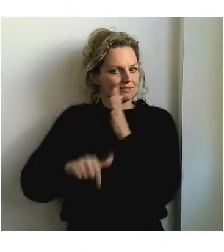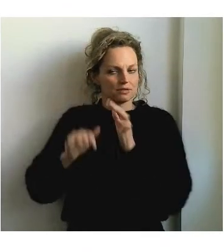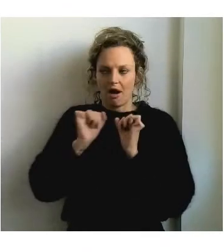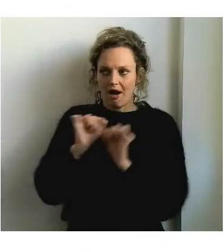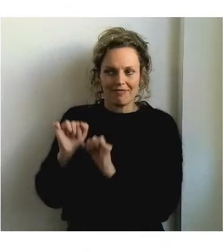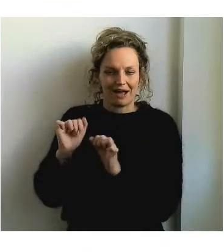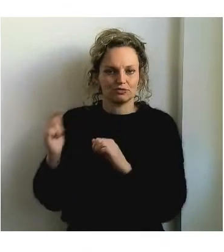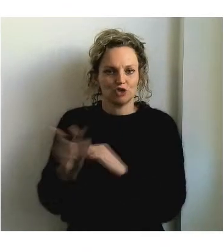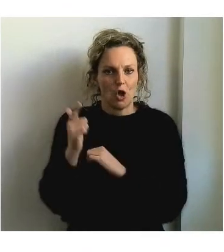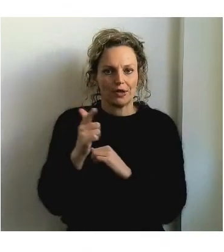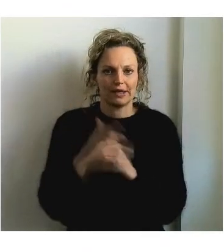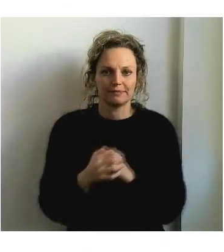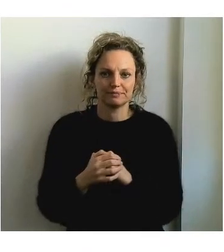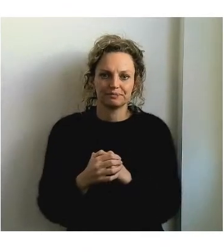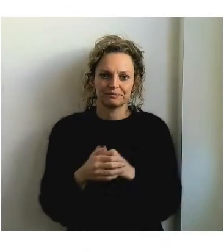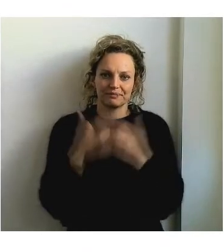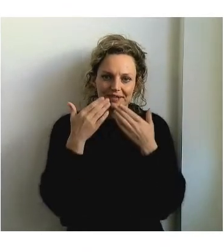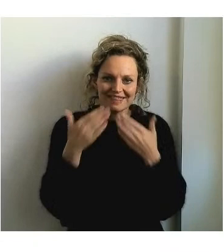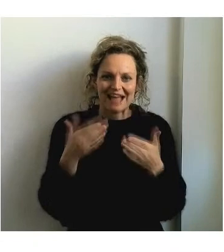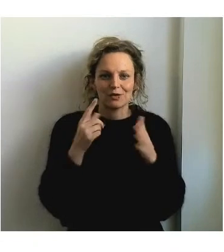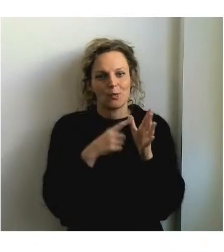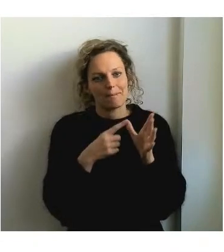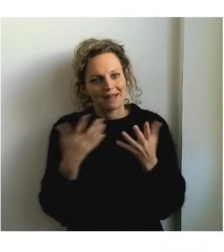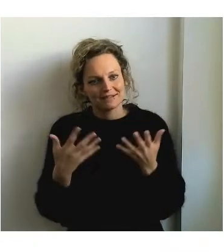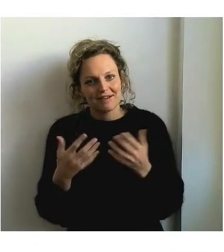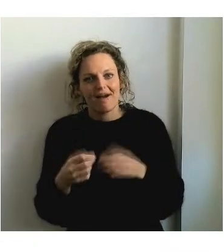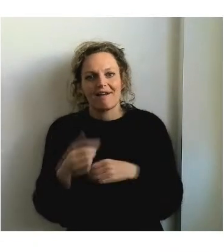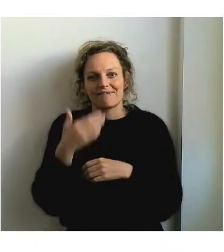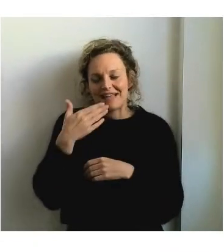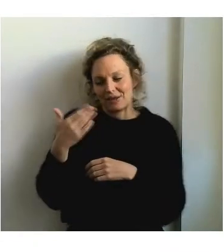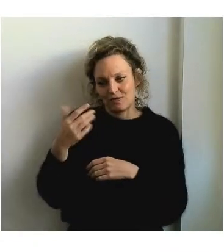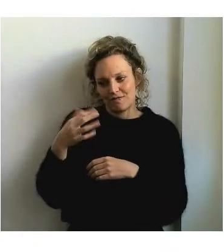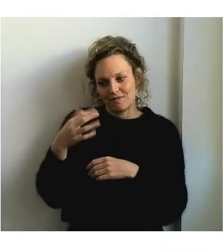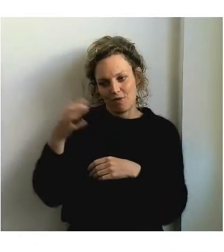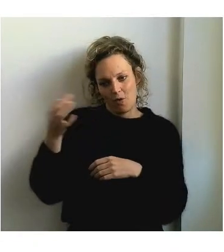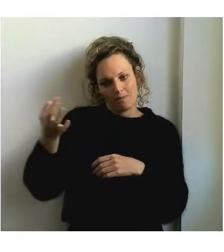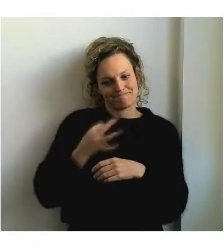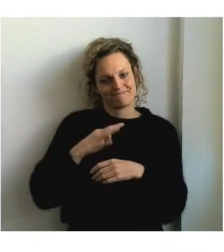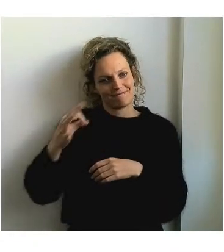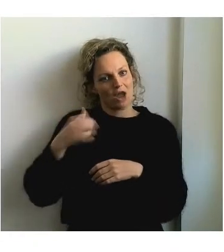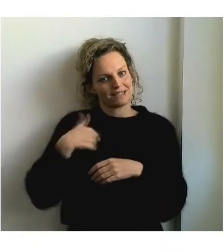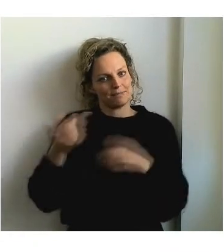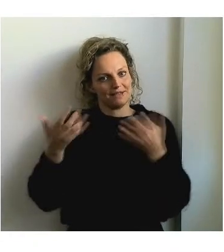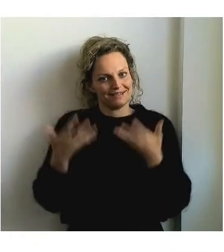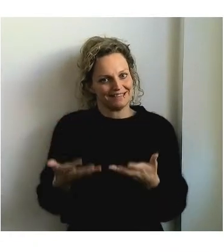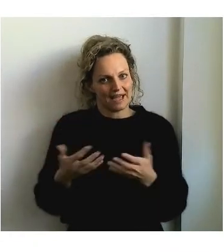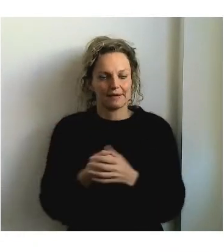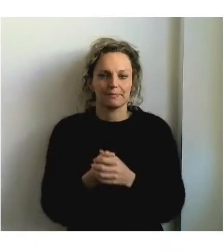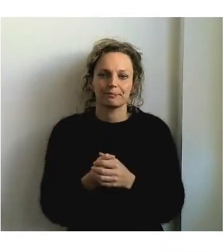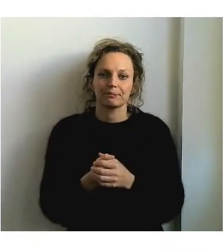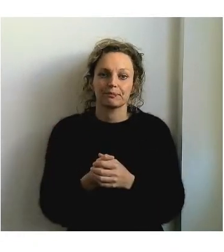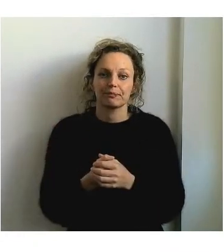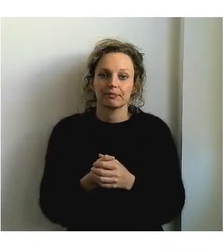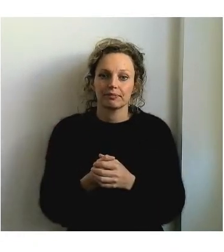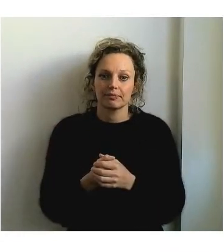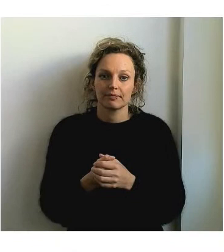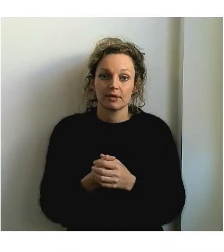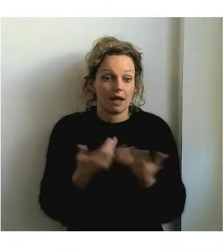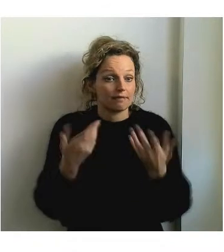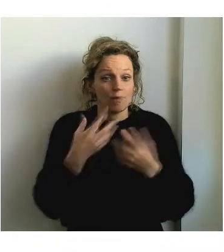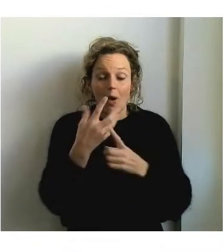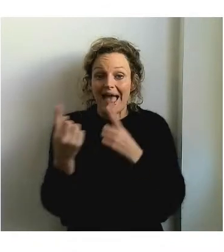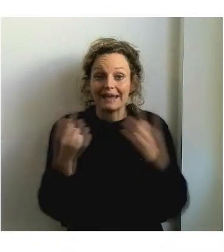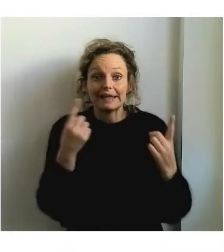Thanks, Amanda. And firstly, thank you for asking me to join today. And just for our any visually impaired attendees,